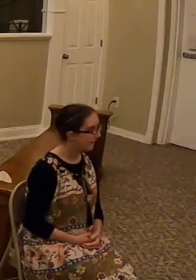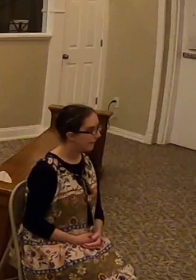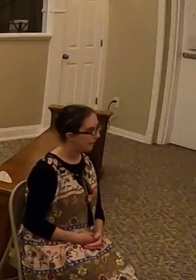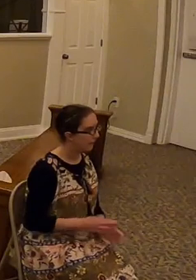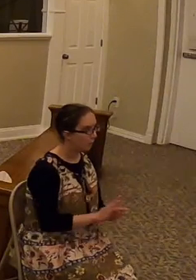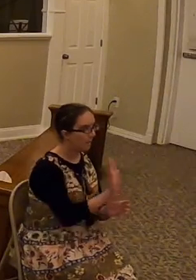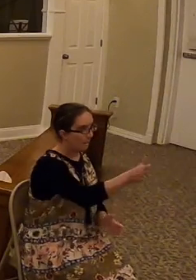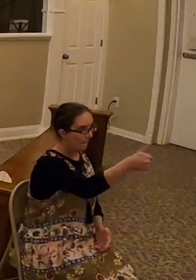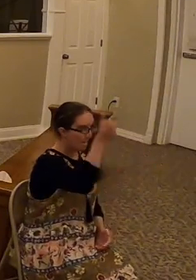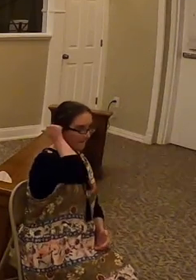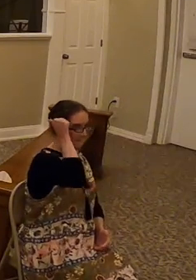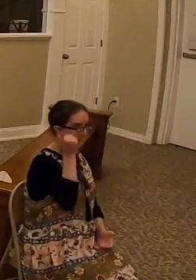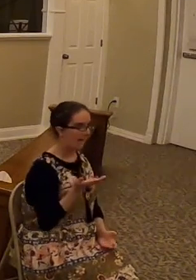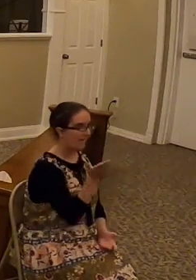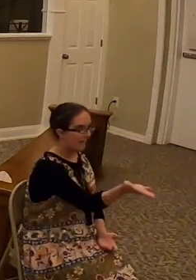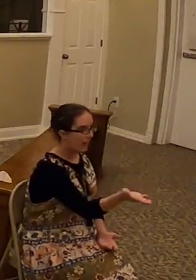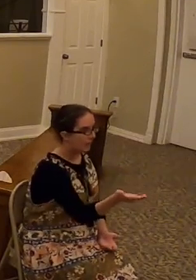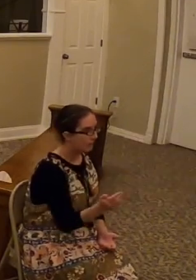Hers is back there.